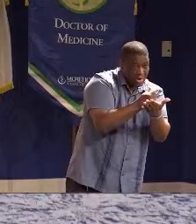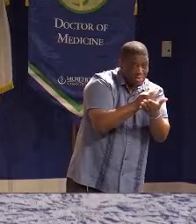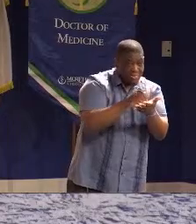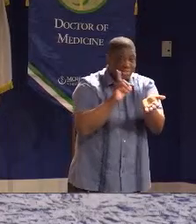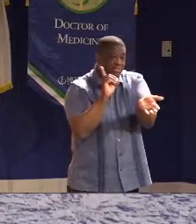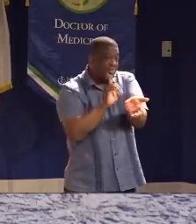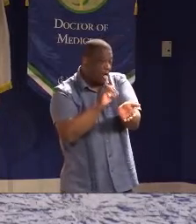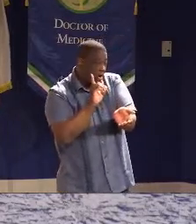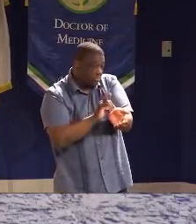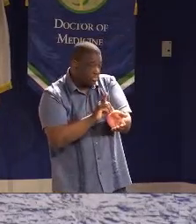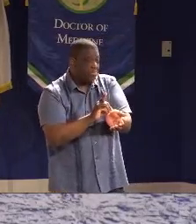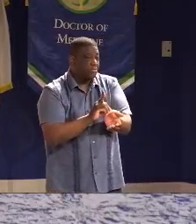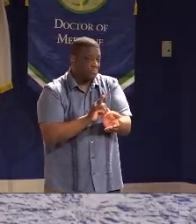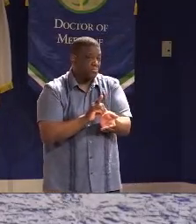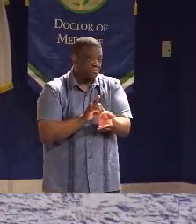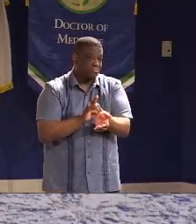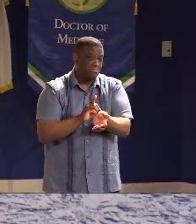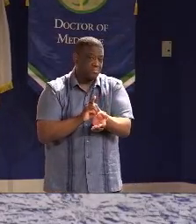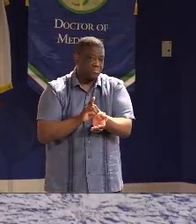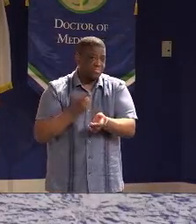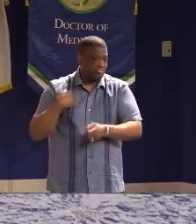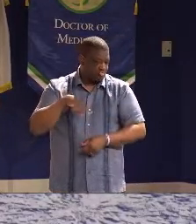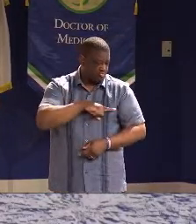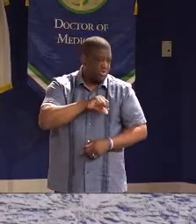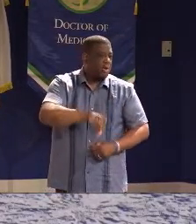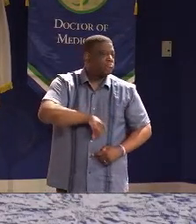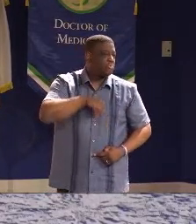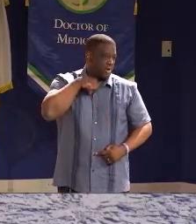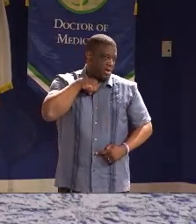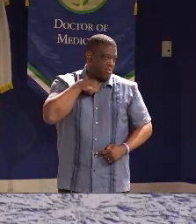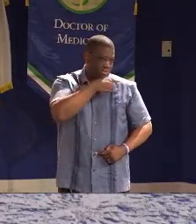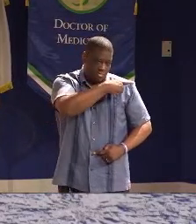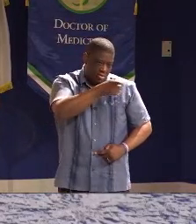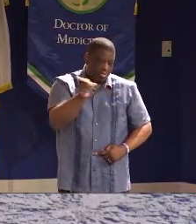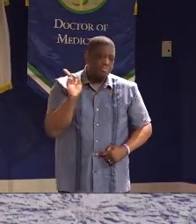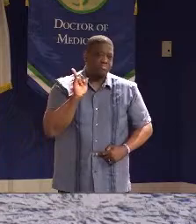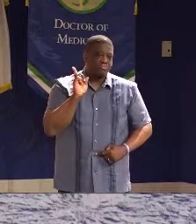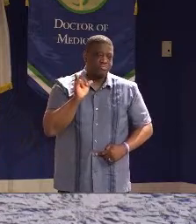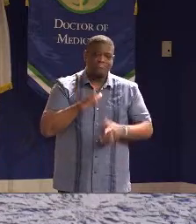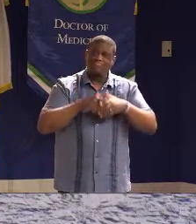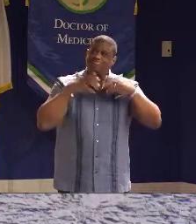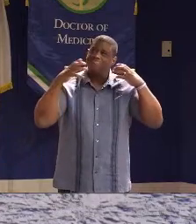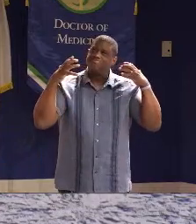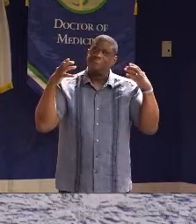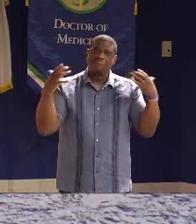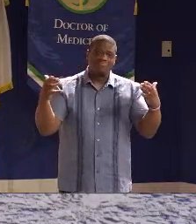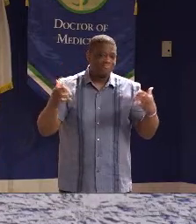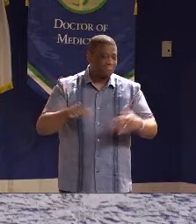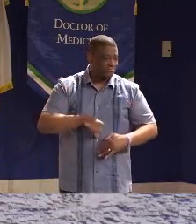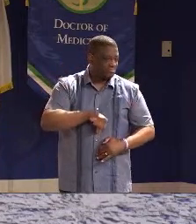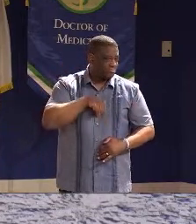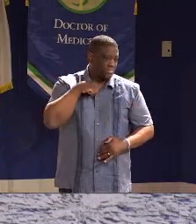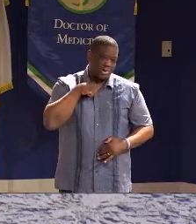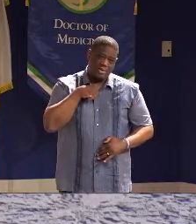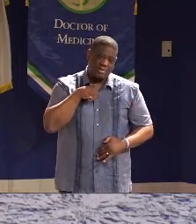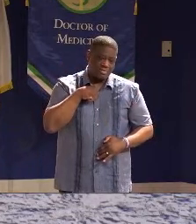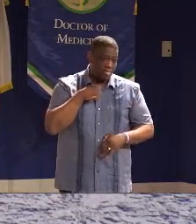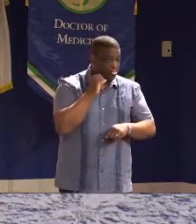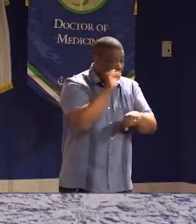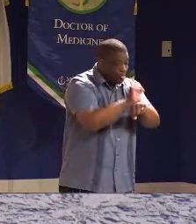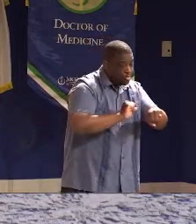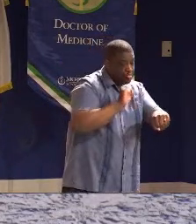doctors. We are proud of you. We're so proud of you. We're proud of the work